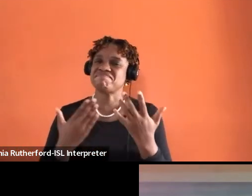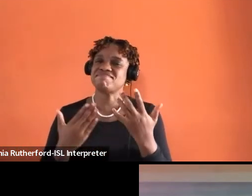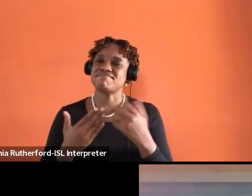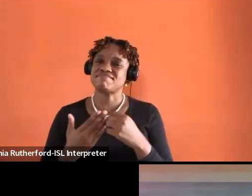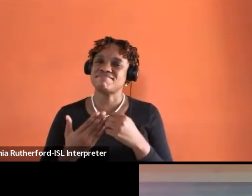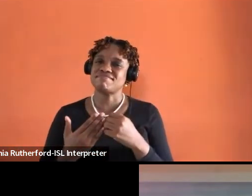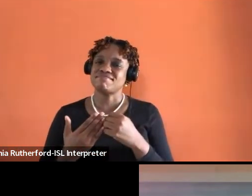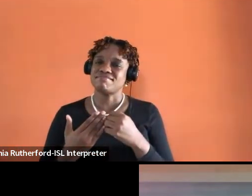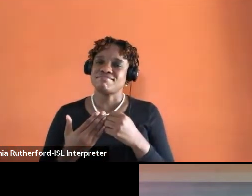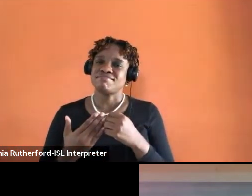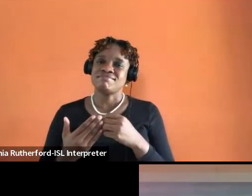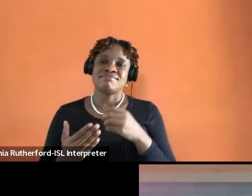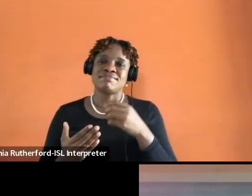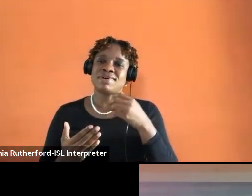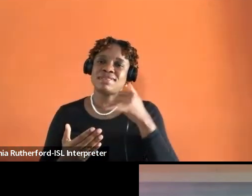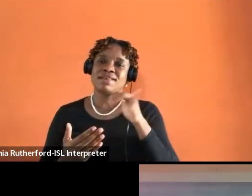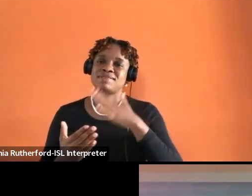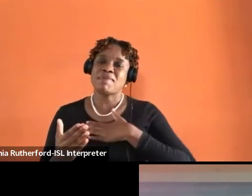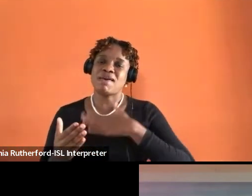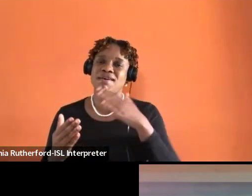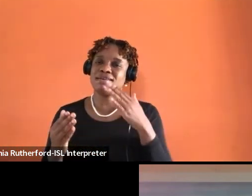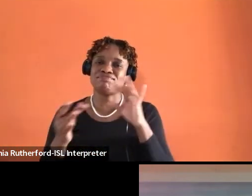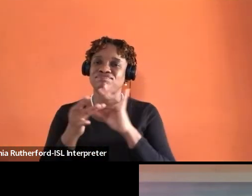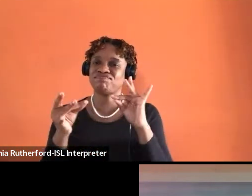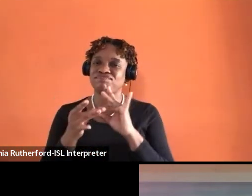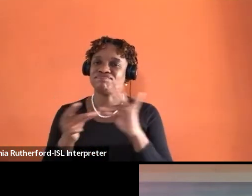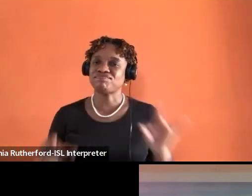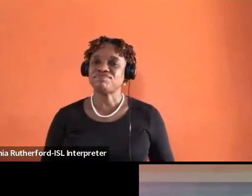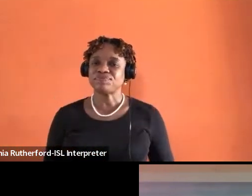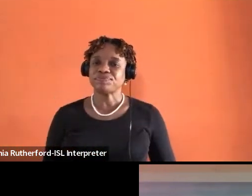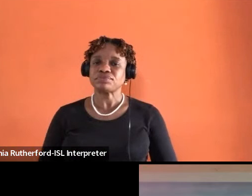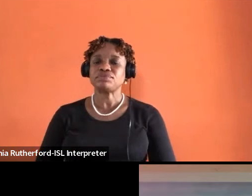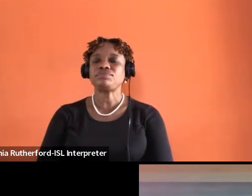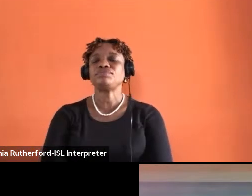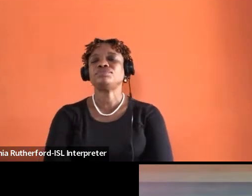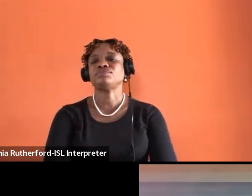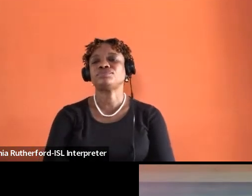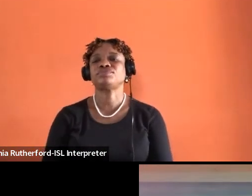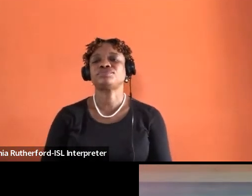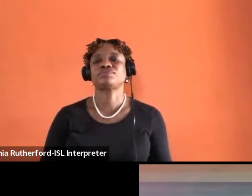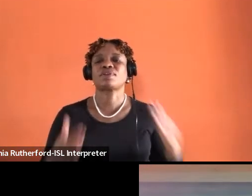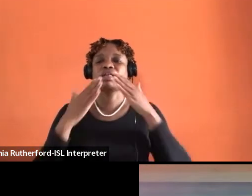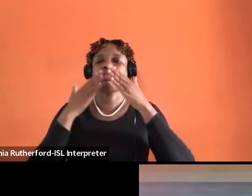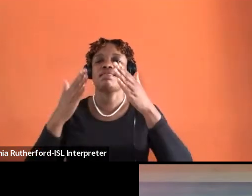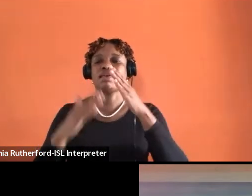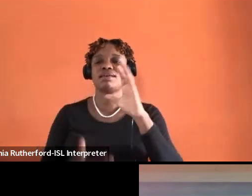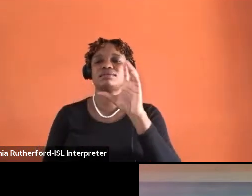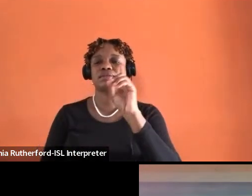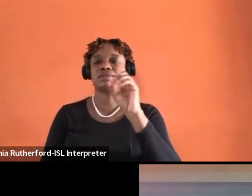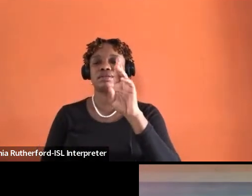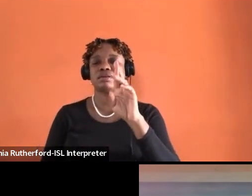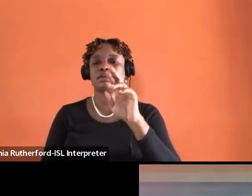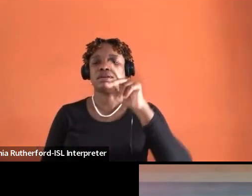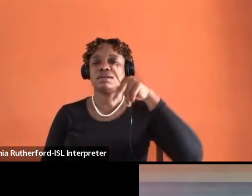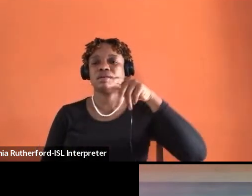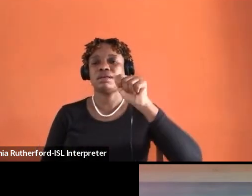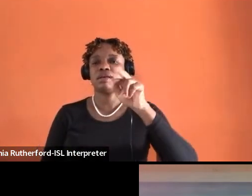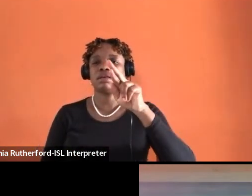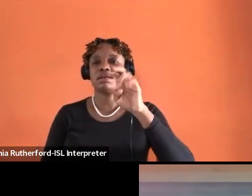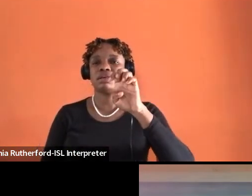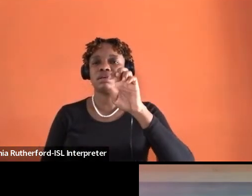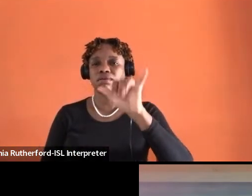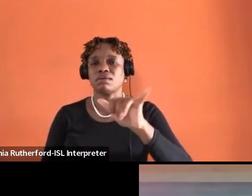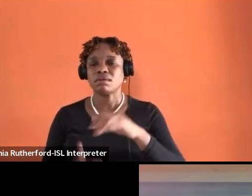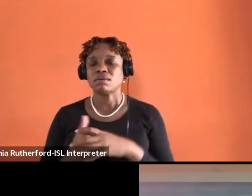but yeah, that's my 2 pence. Thank you. All right, great. Thanks a lot, Dr. Parry. So in terms of the